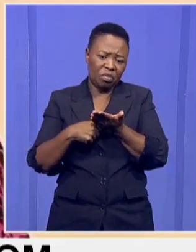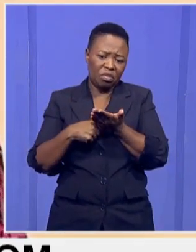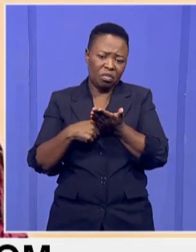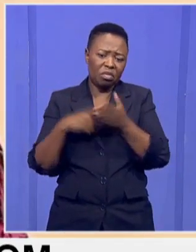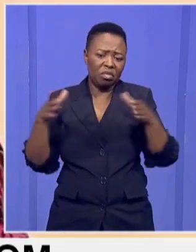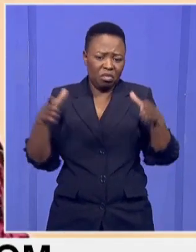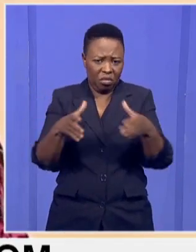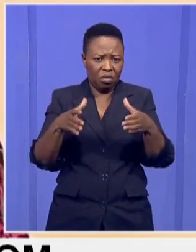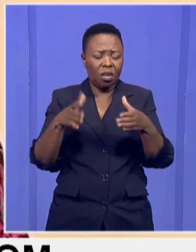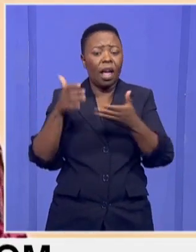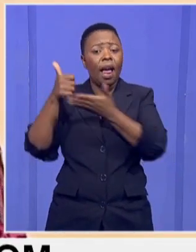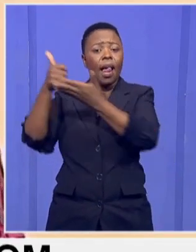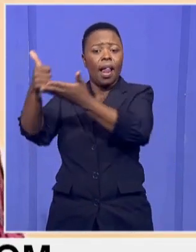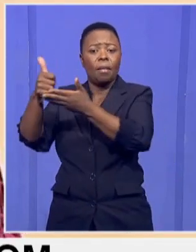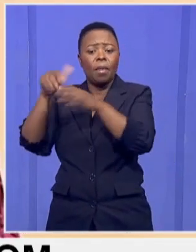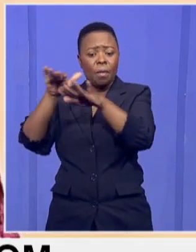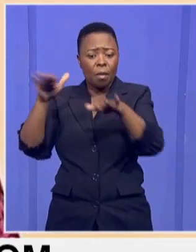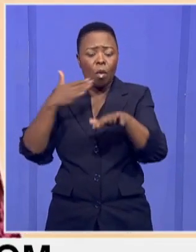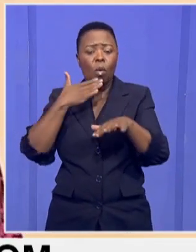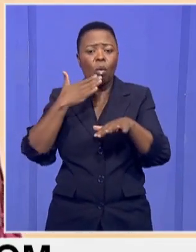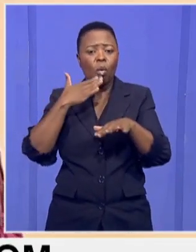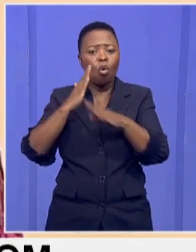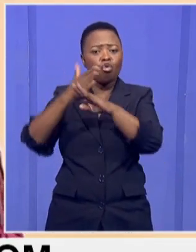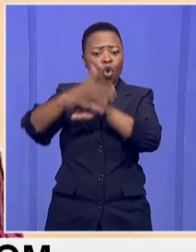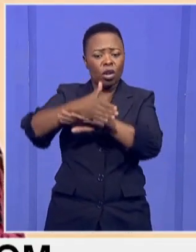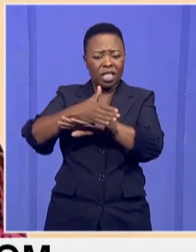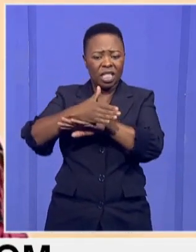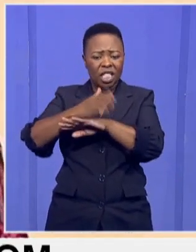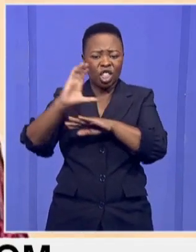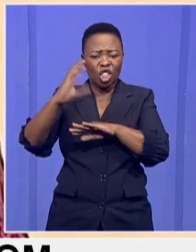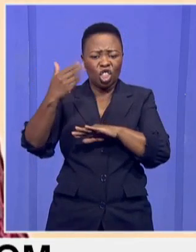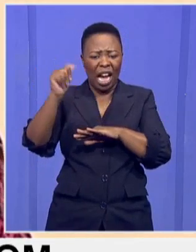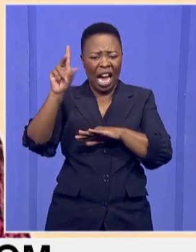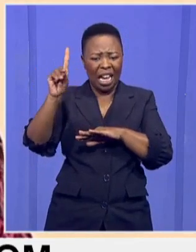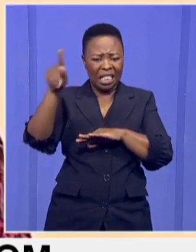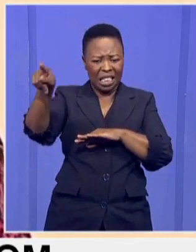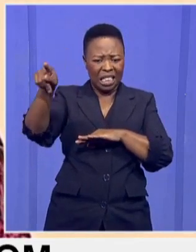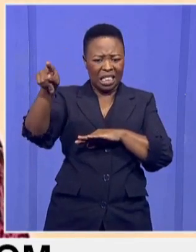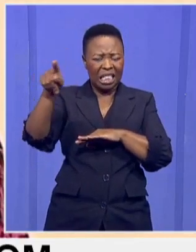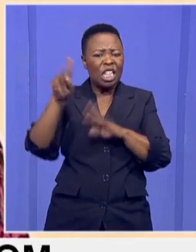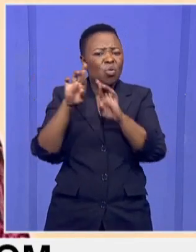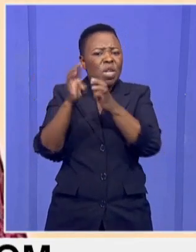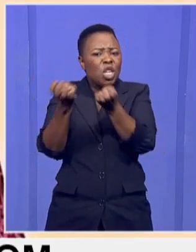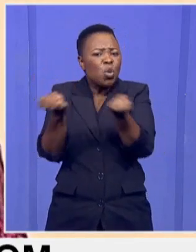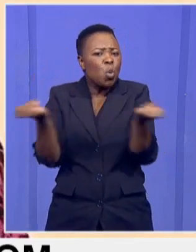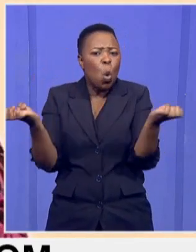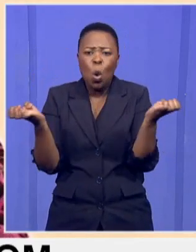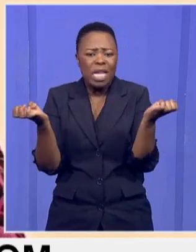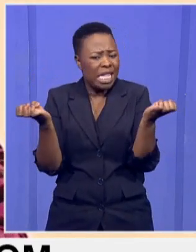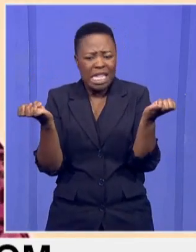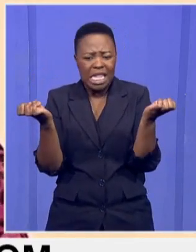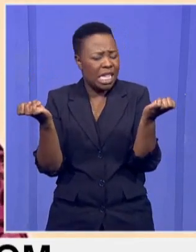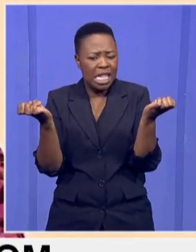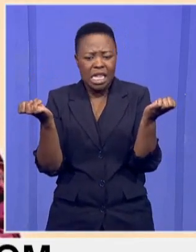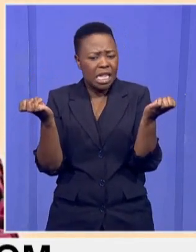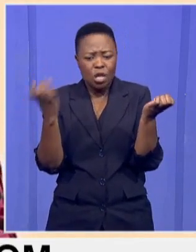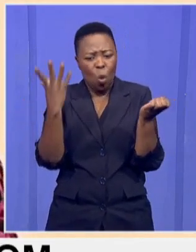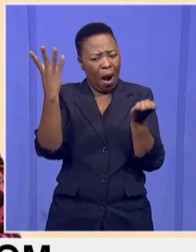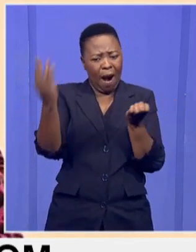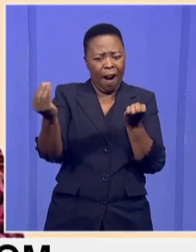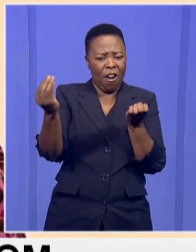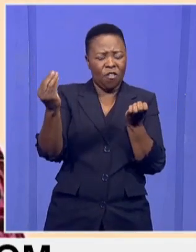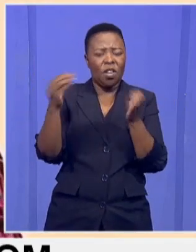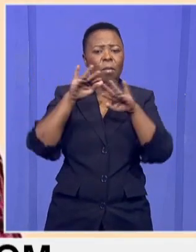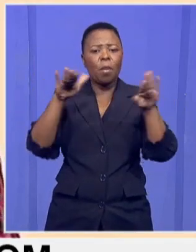displaced people who've crossed into Chad. Chad doesn't have the resources to help all those who've now become